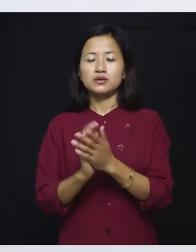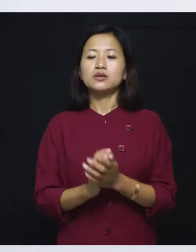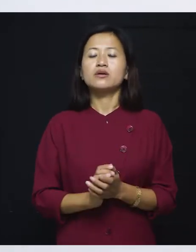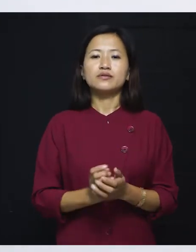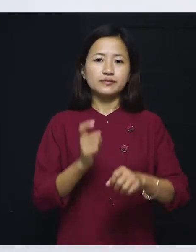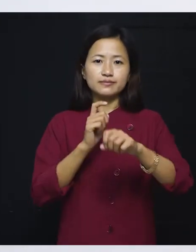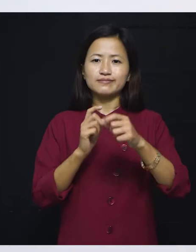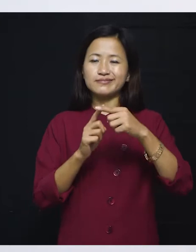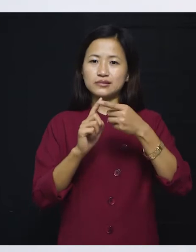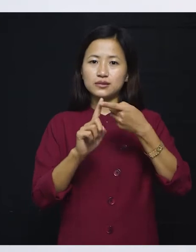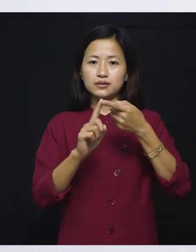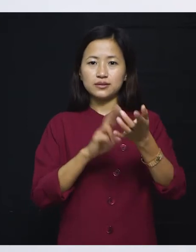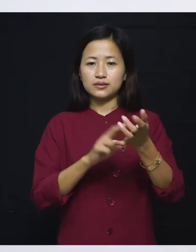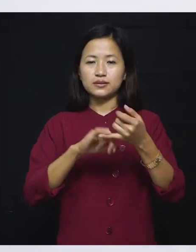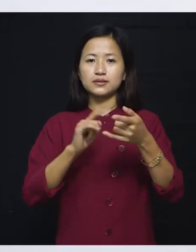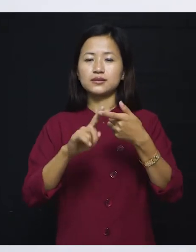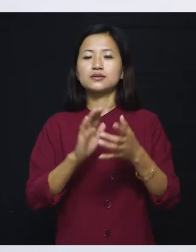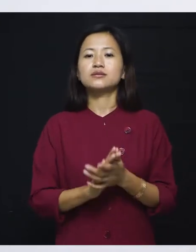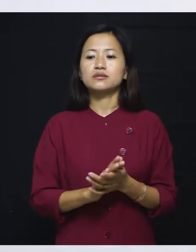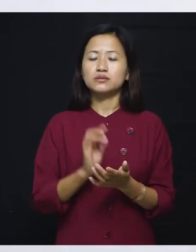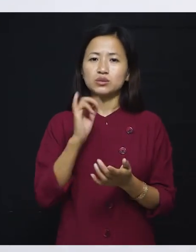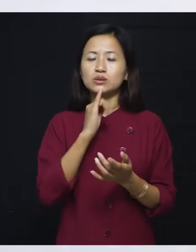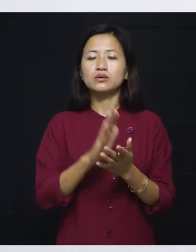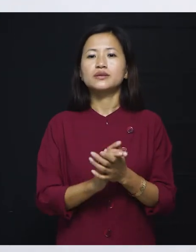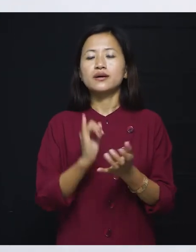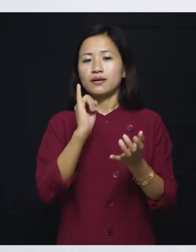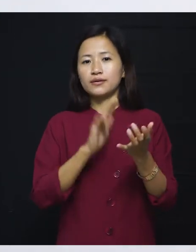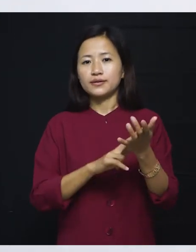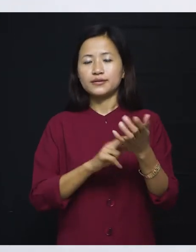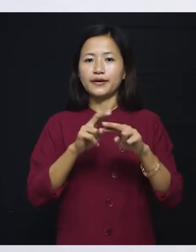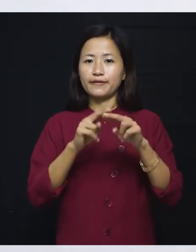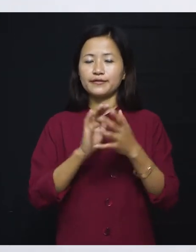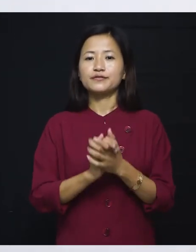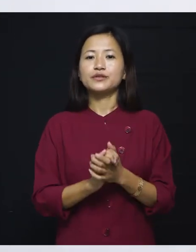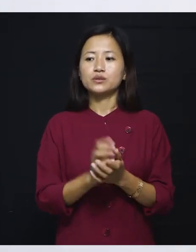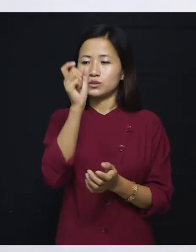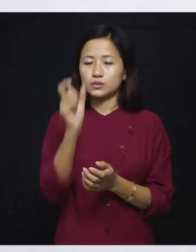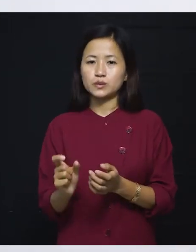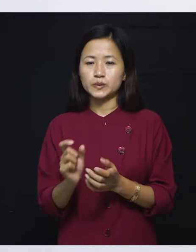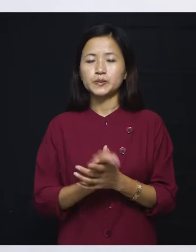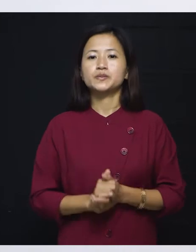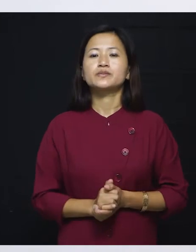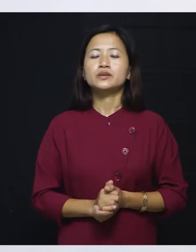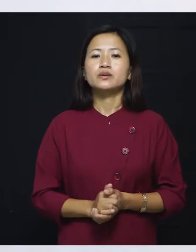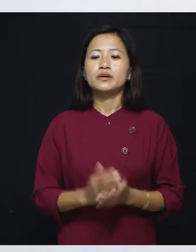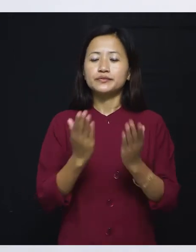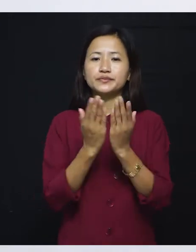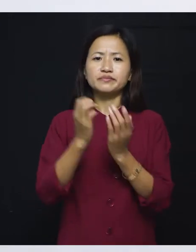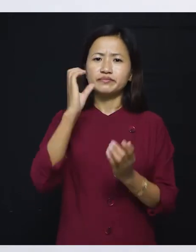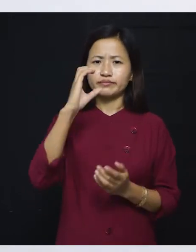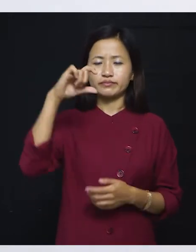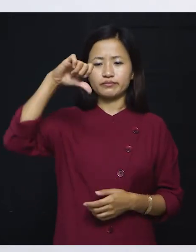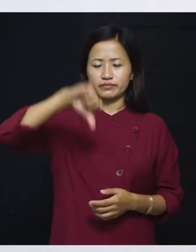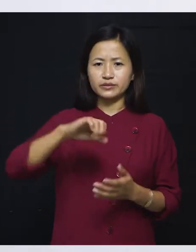tense, and that is why it is called as a finite verb. Please keep that in your mind because by class 9 you will have to study about these